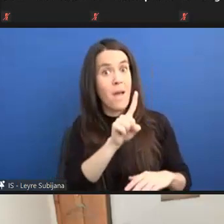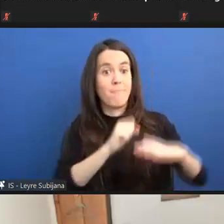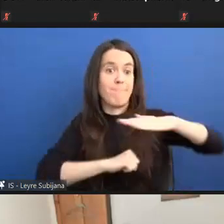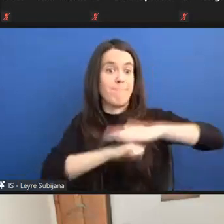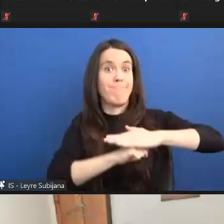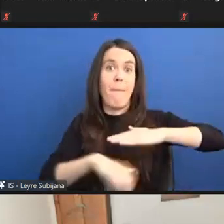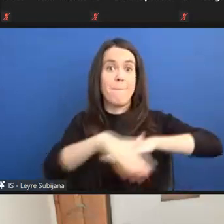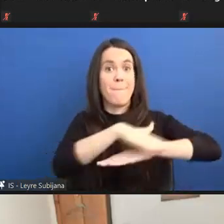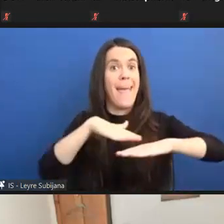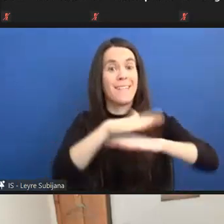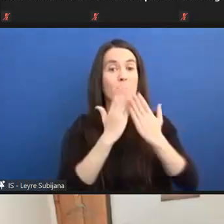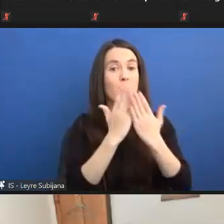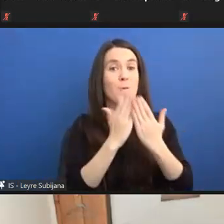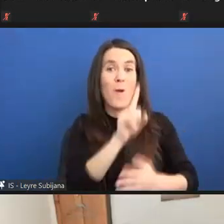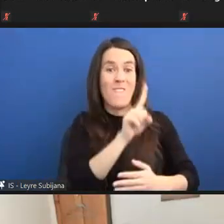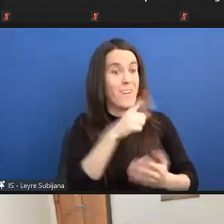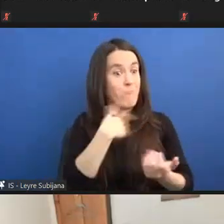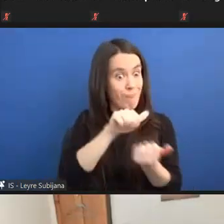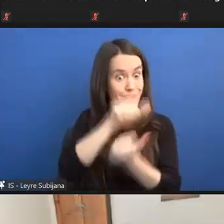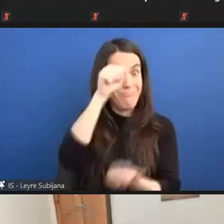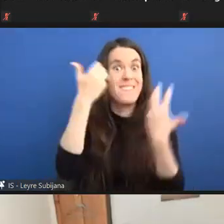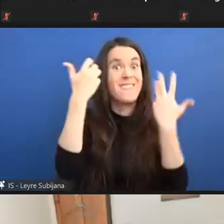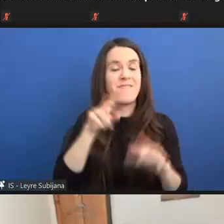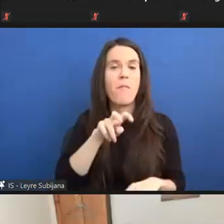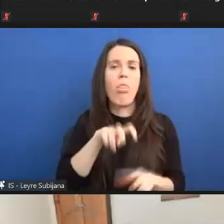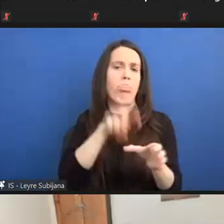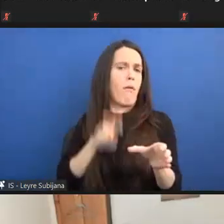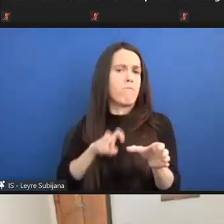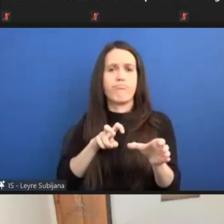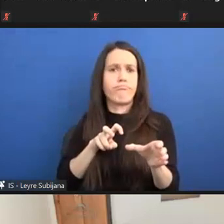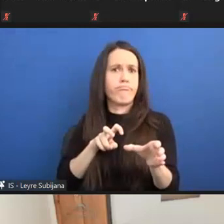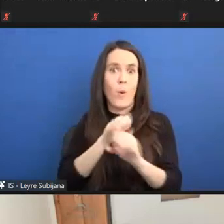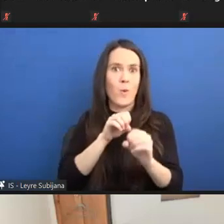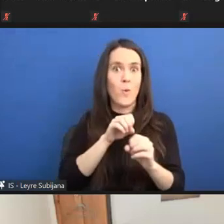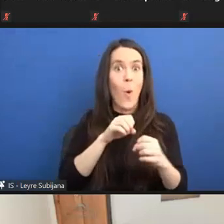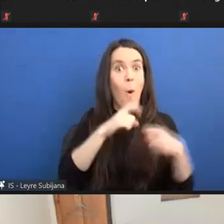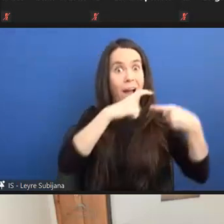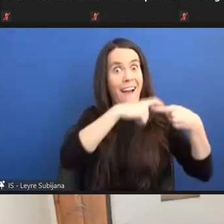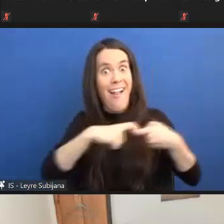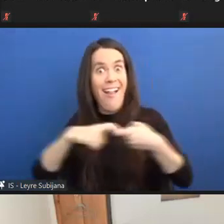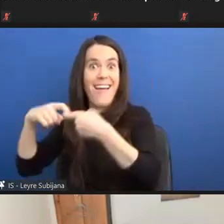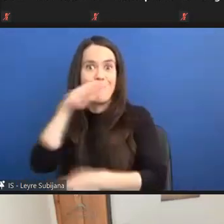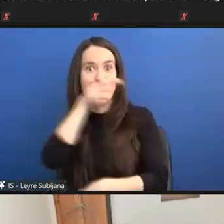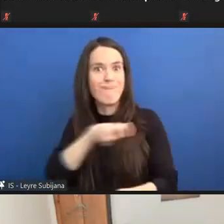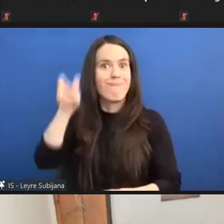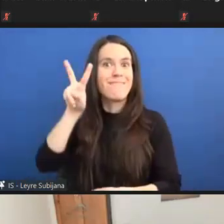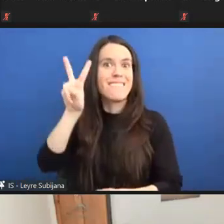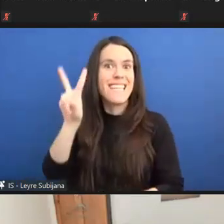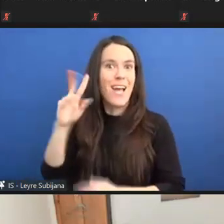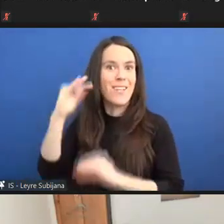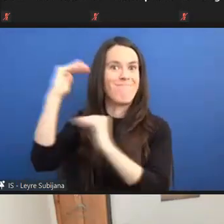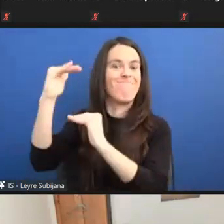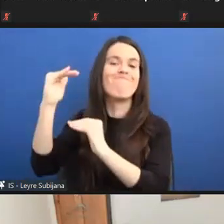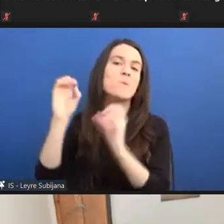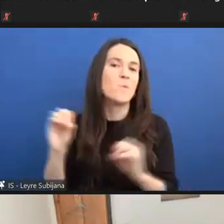7, because our education system is that we do not have many preschools. So they start in